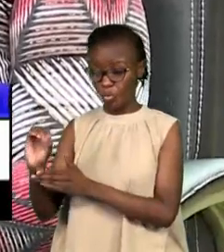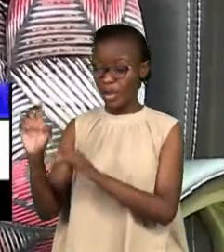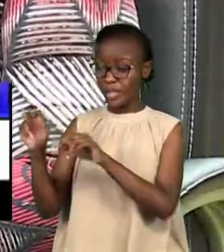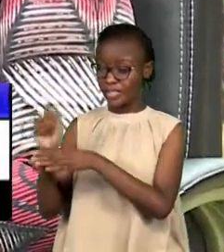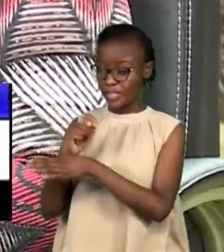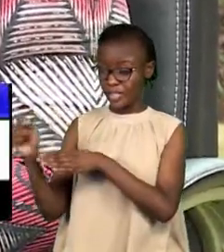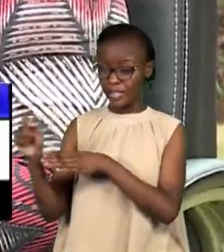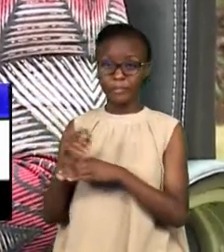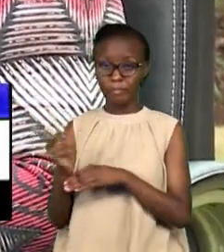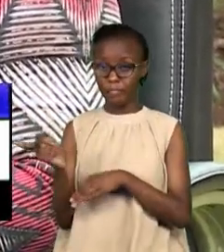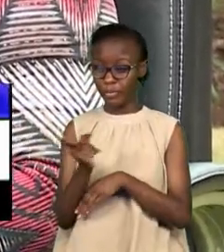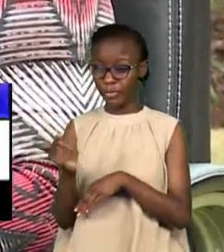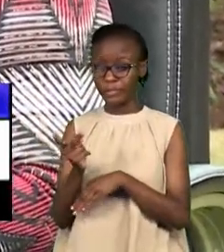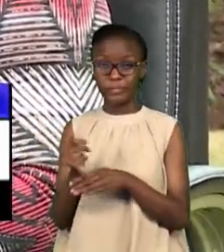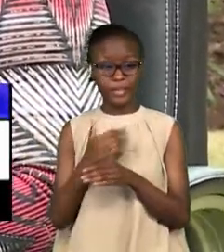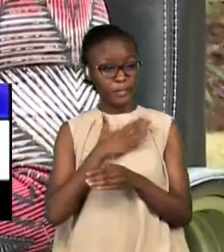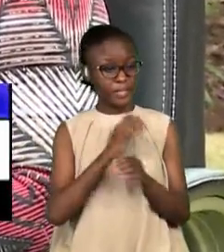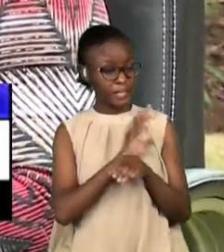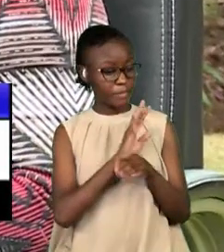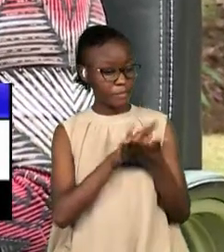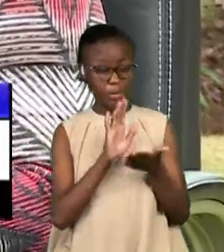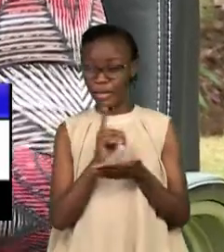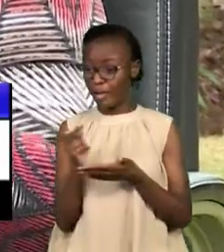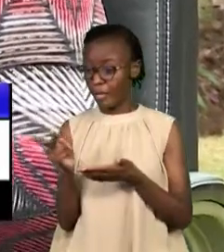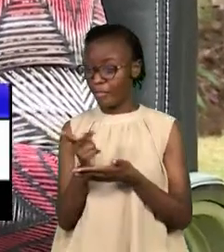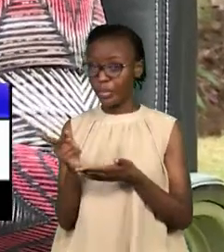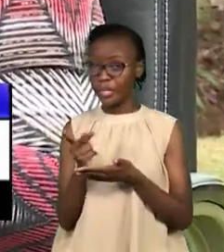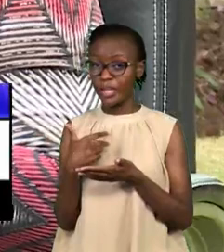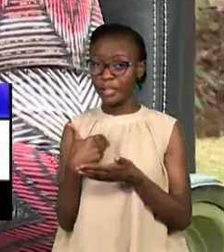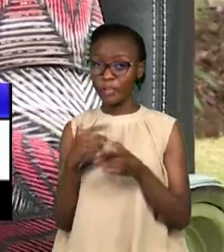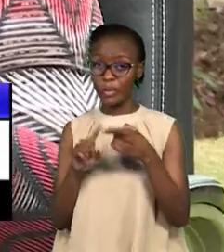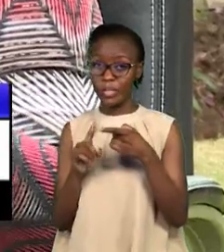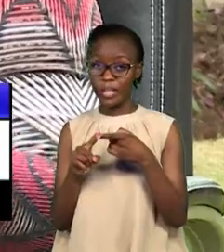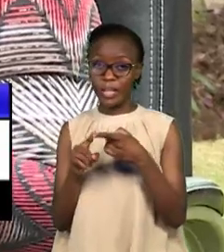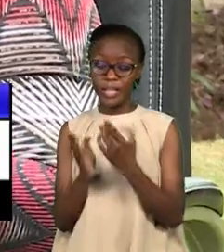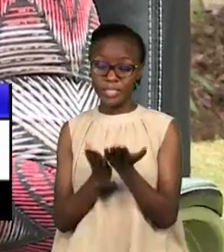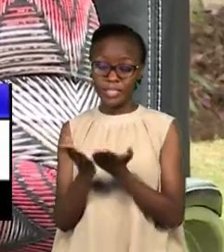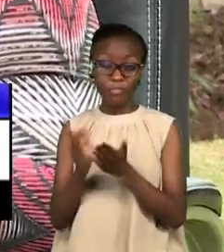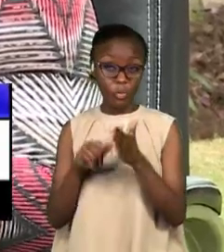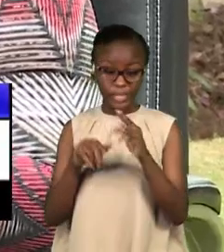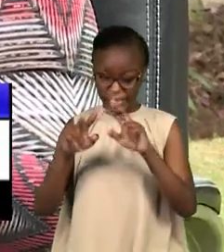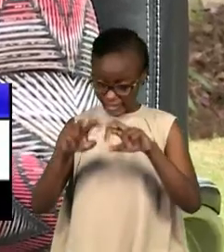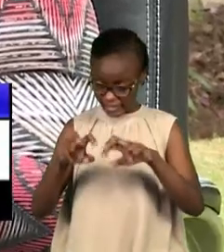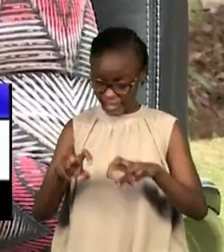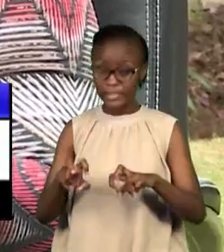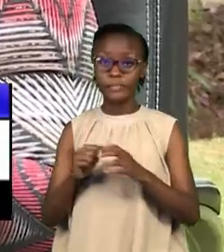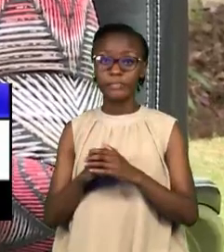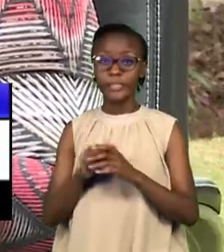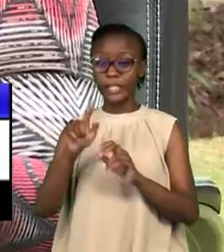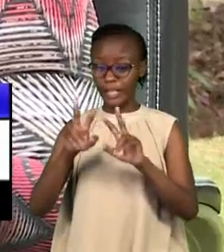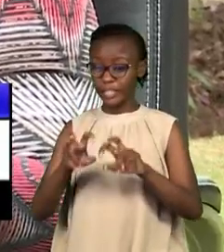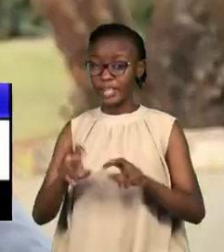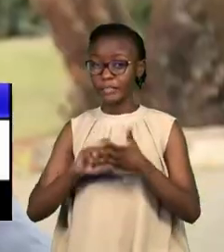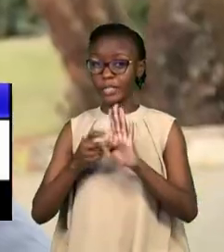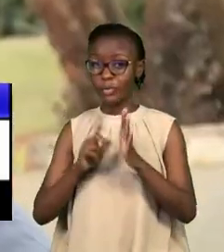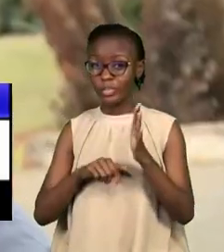group. Please expound a bit further. It is, we do services in the area of research, which is basically a